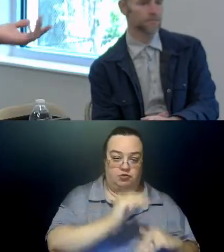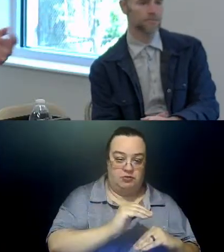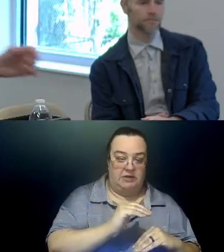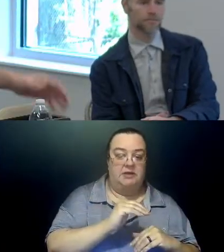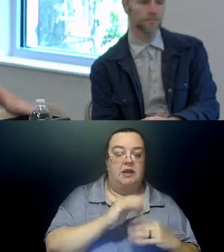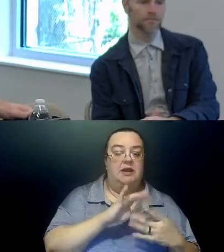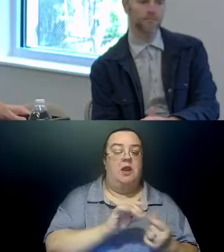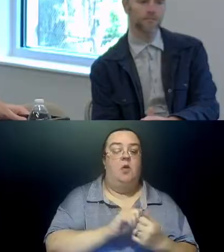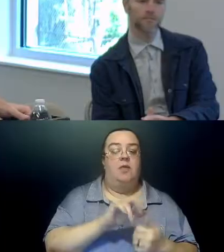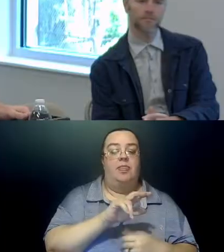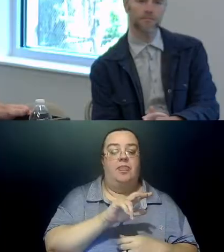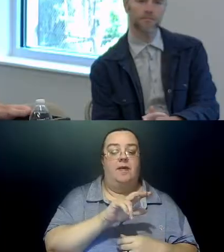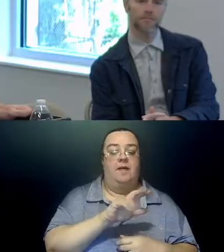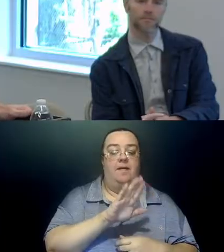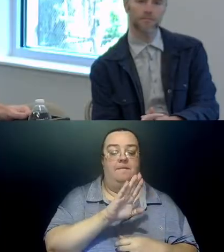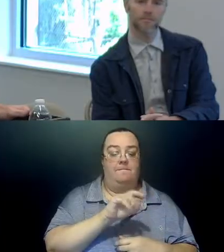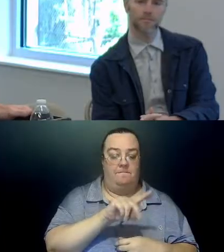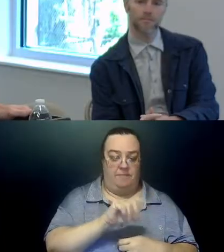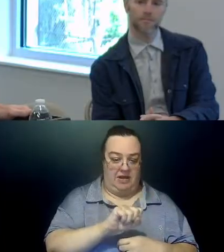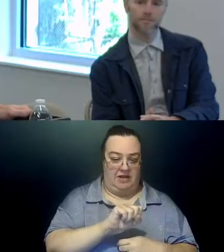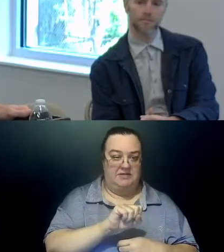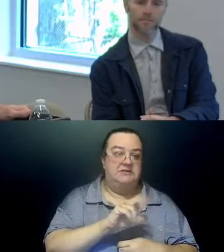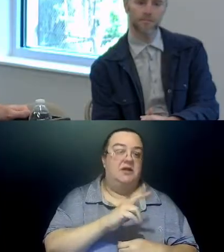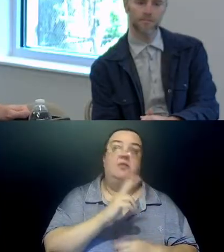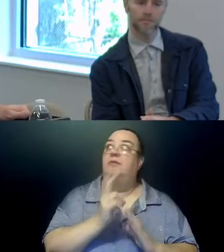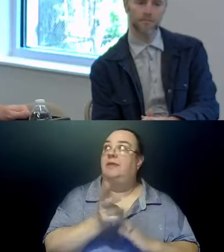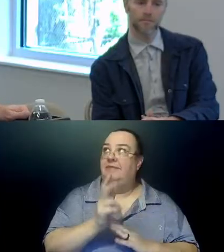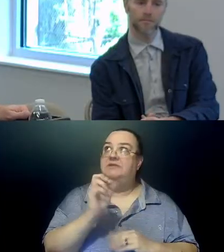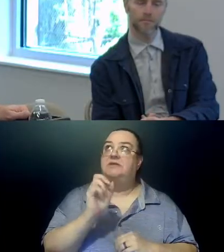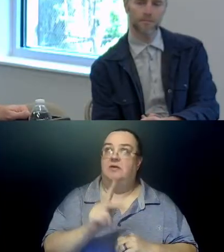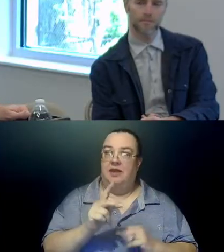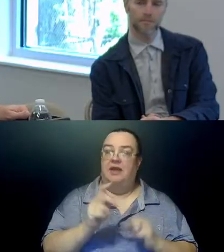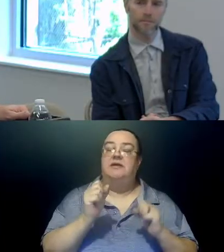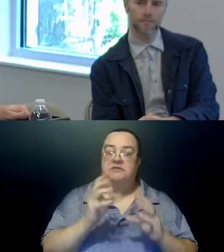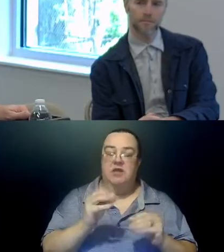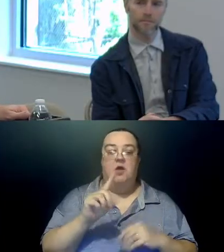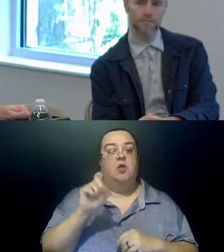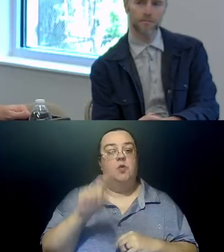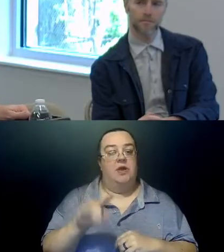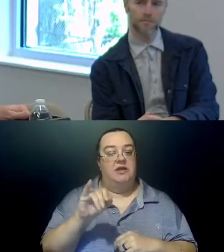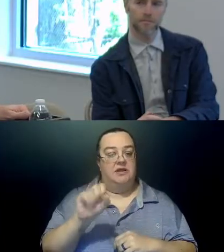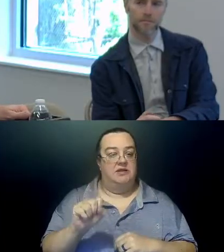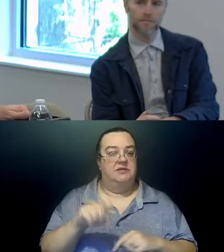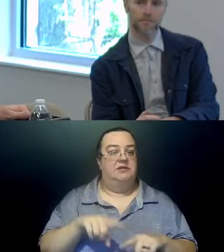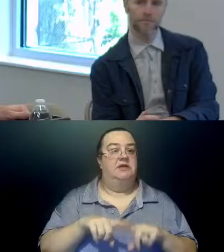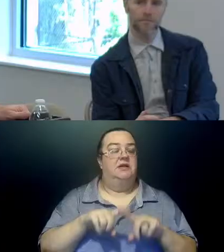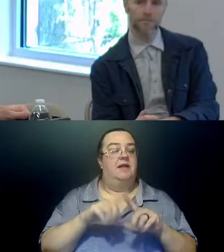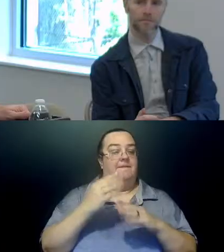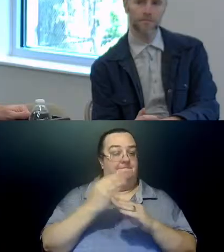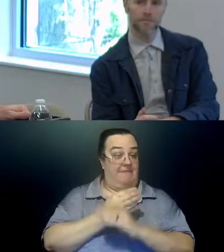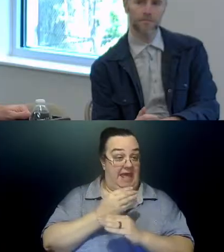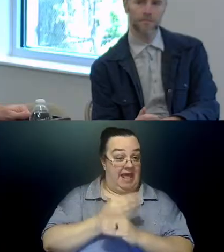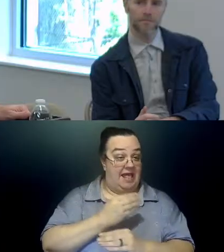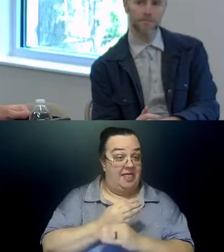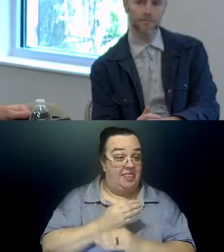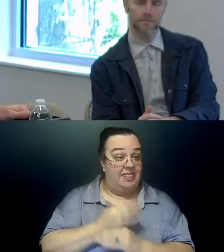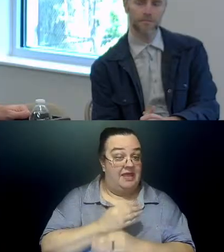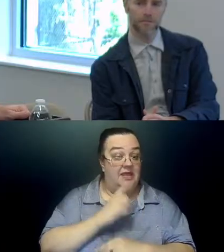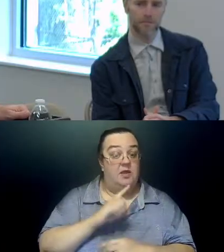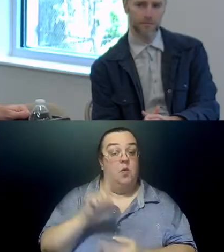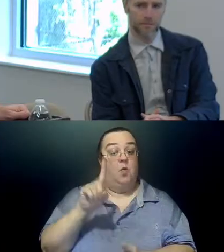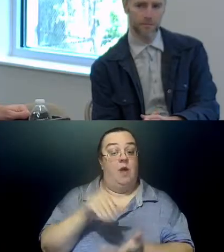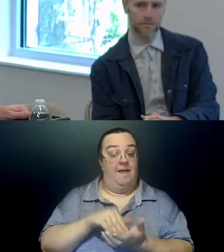30-year bonds. So 3 minutes, huh? Okay. So the question is, the difference, the math is